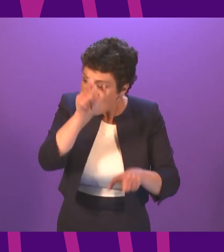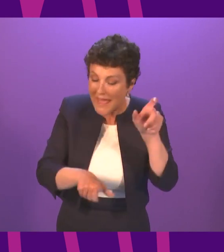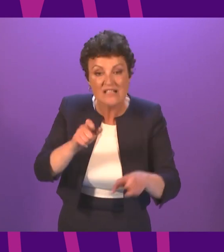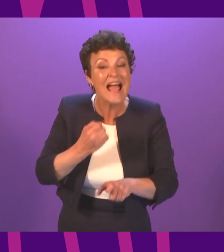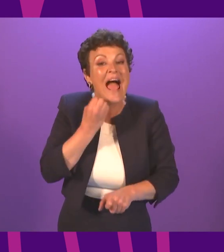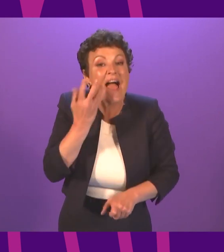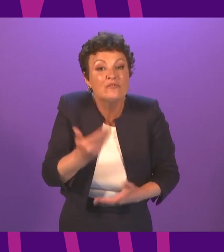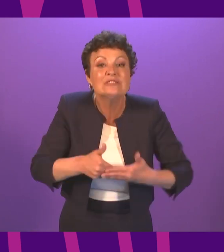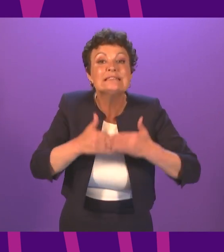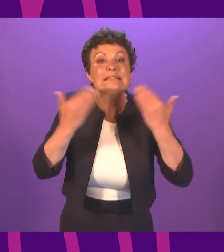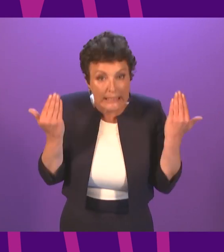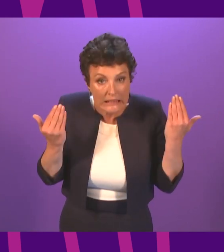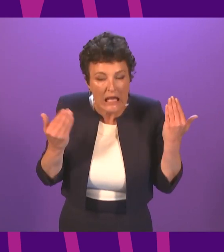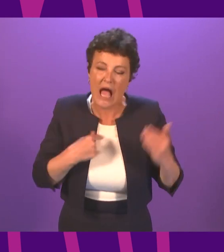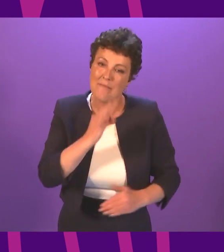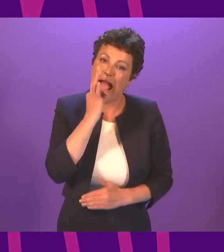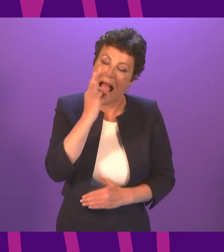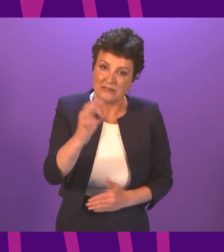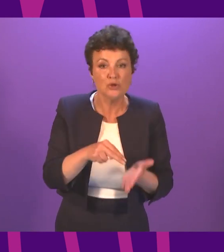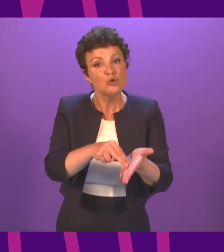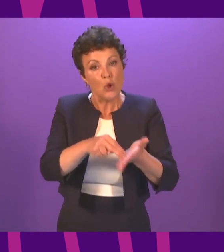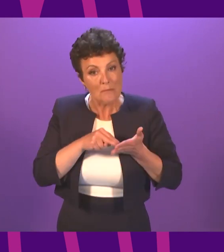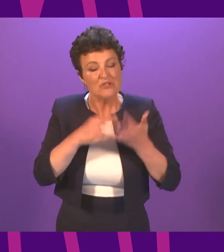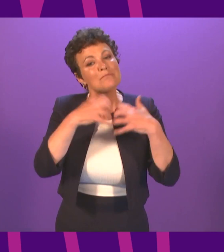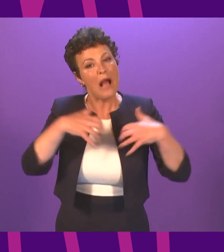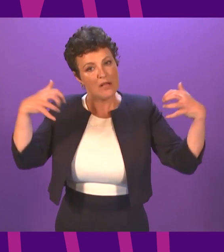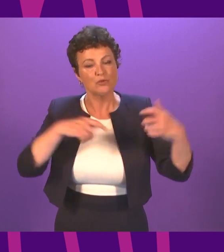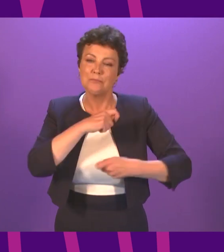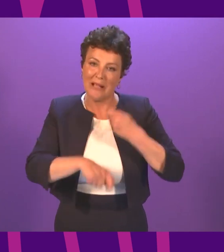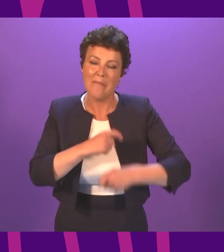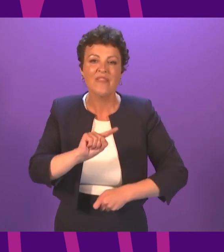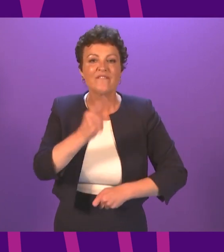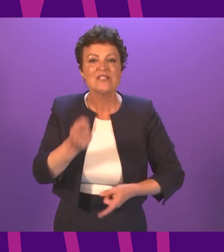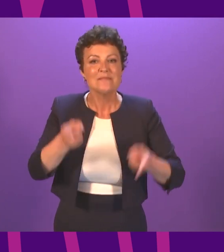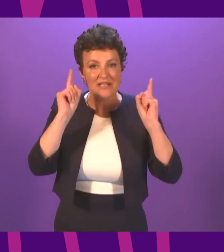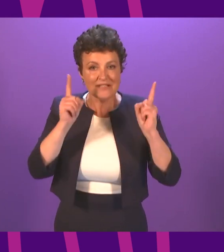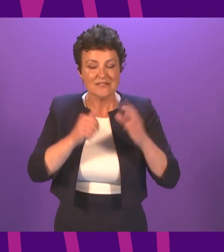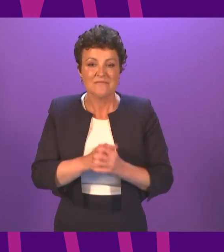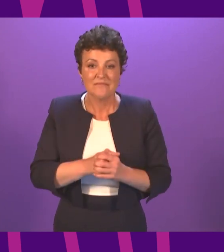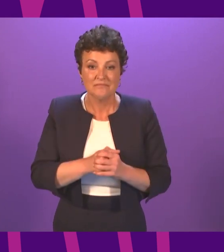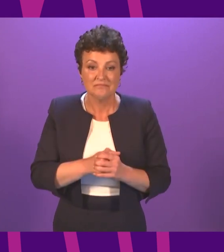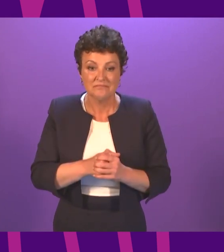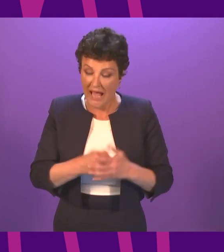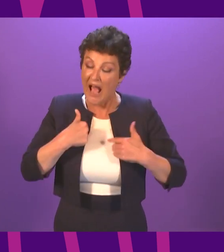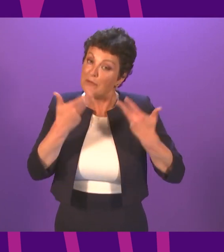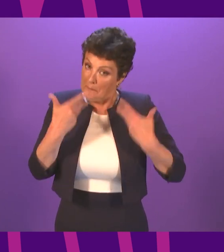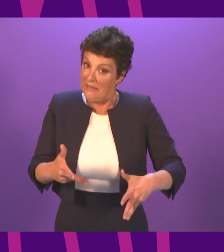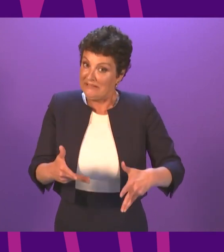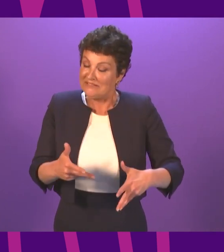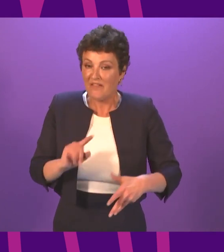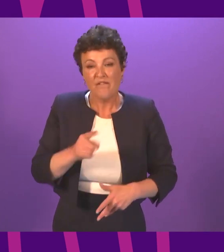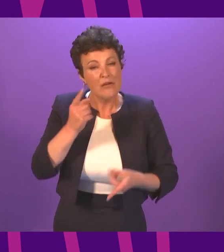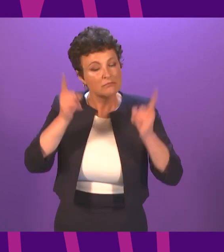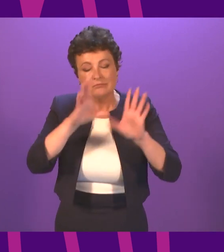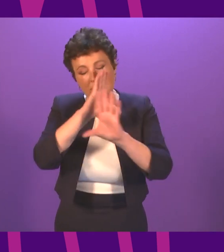that I am seeking the nomination of this Parliament as Scotland's First Minister. Serving as our country's First Minister is